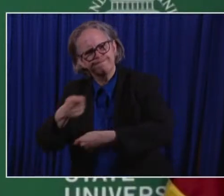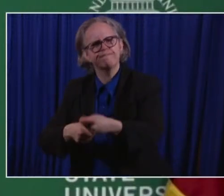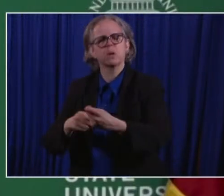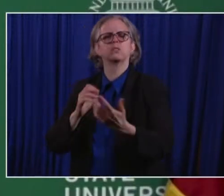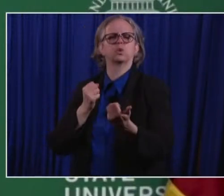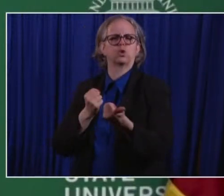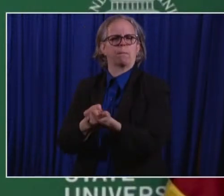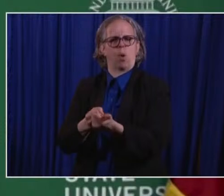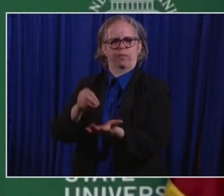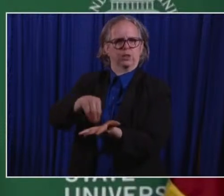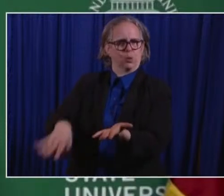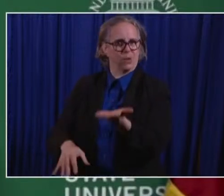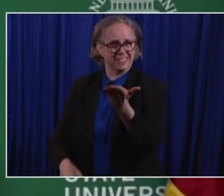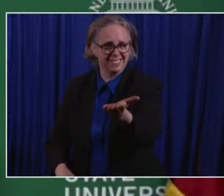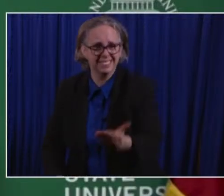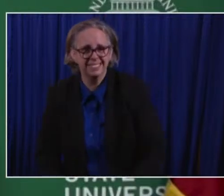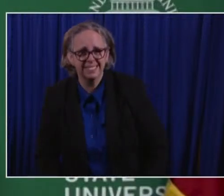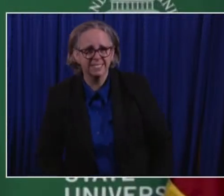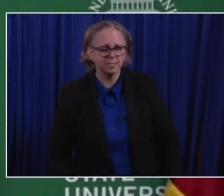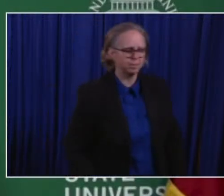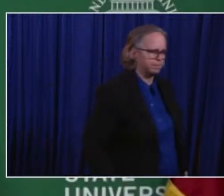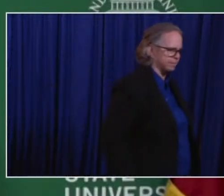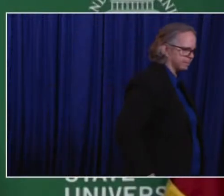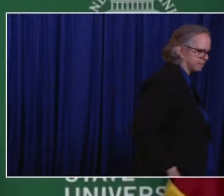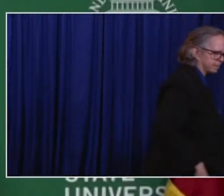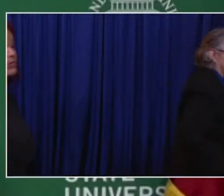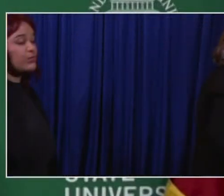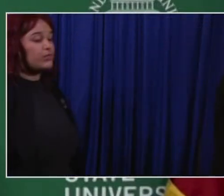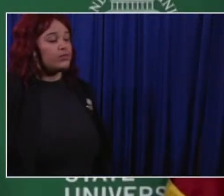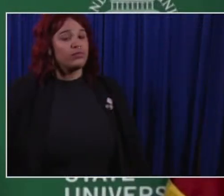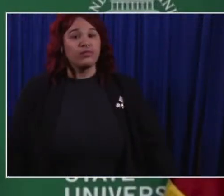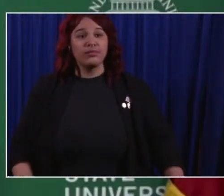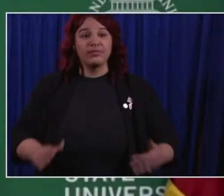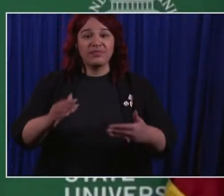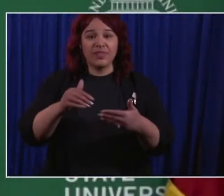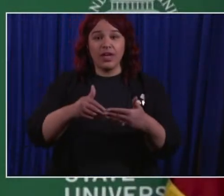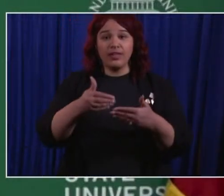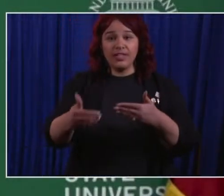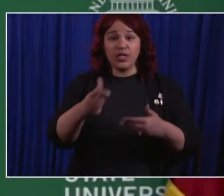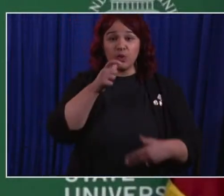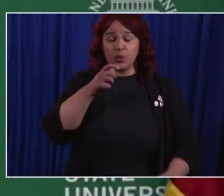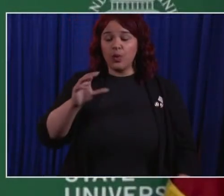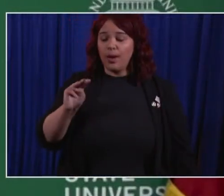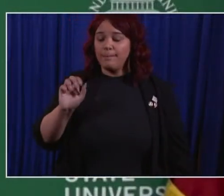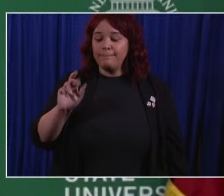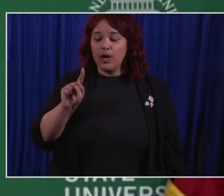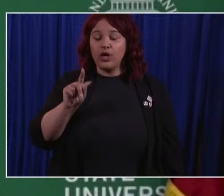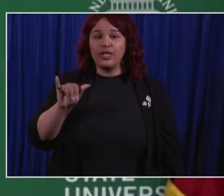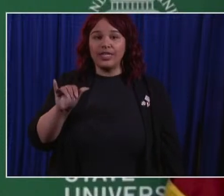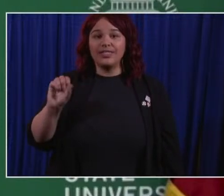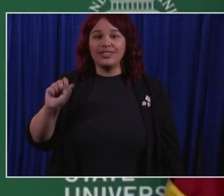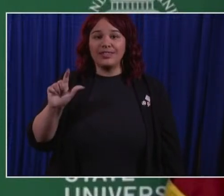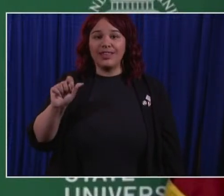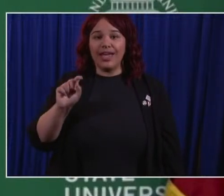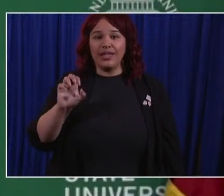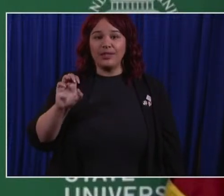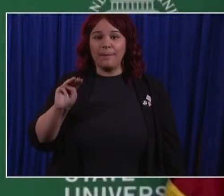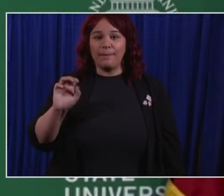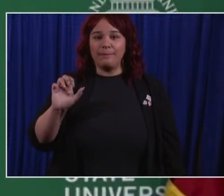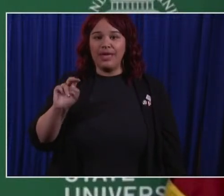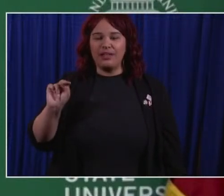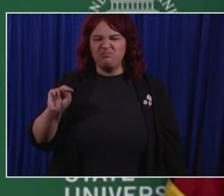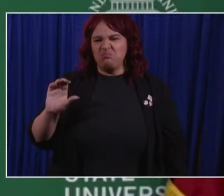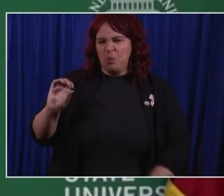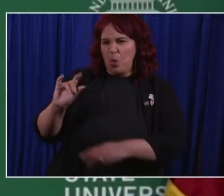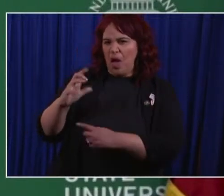Next question online is from Marty Schladen at the Ohio Capitol Journal. Hi, Governor. Marty. I want to follow